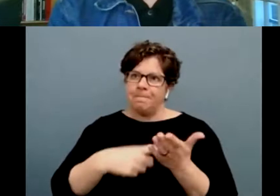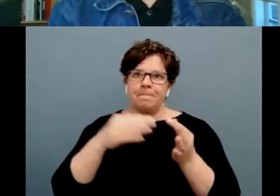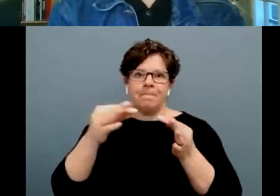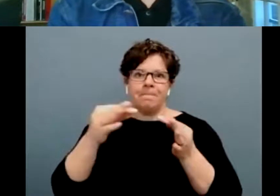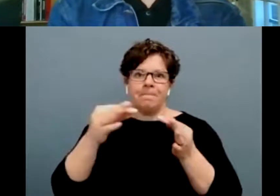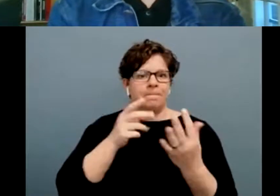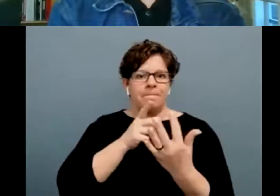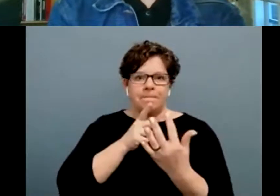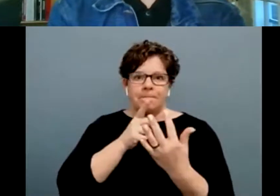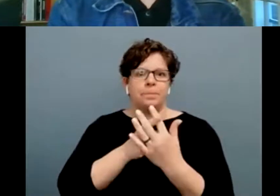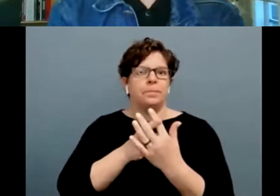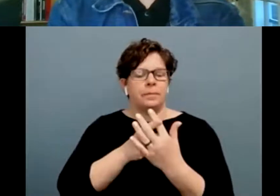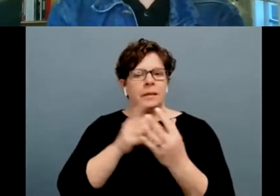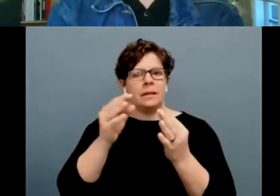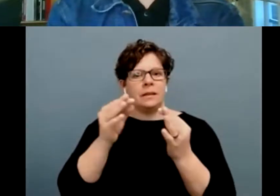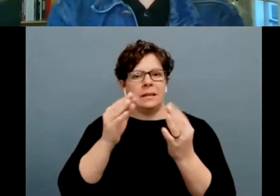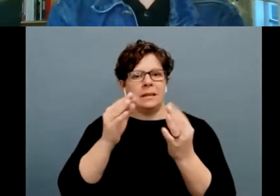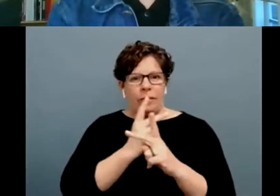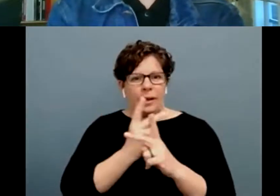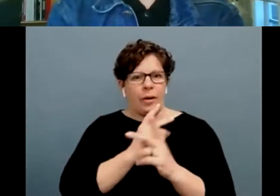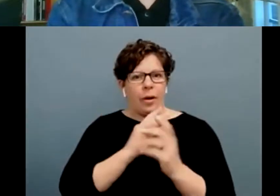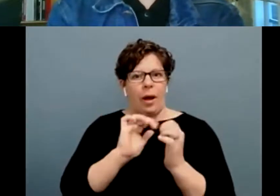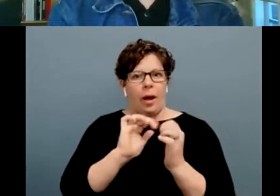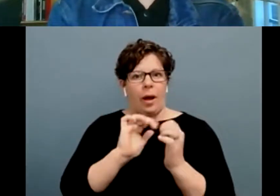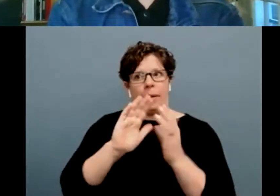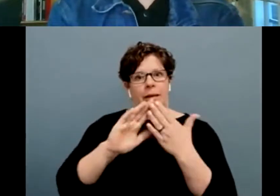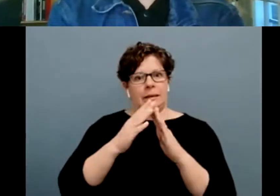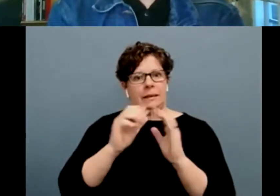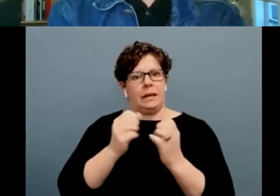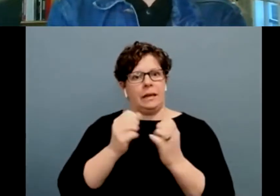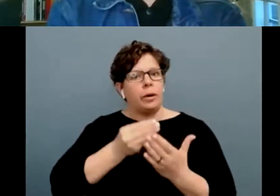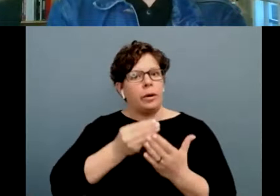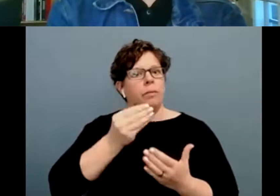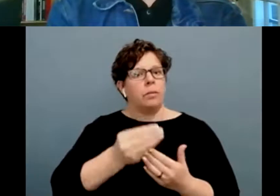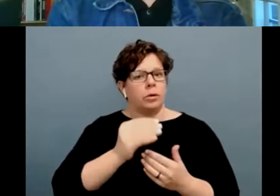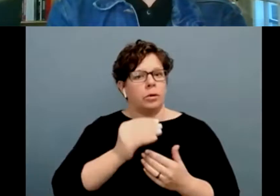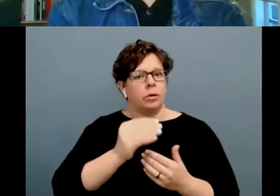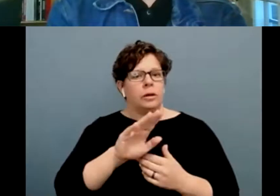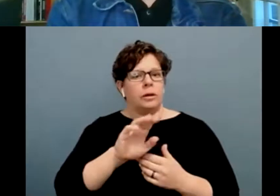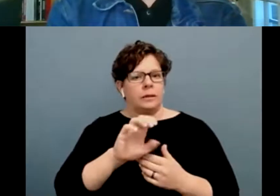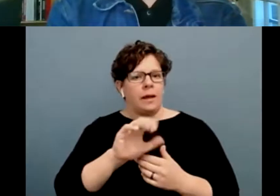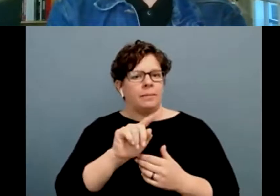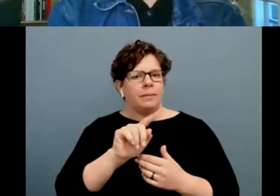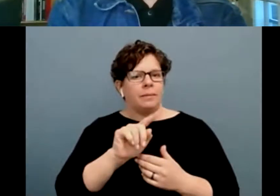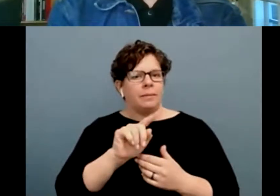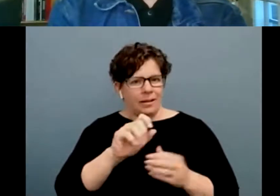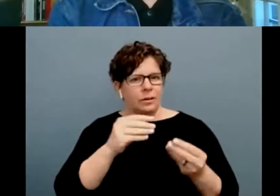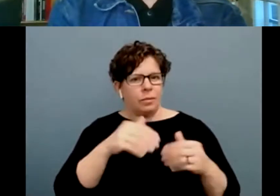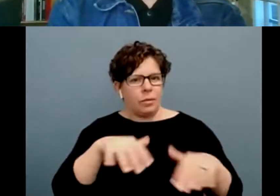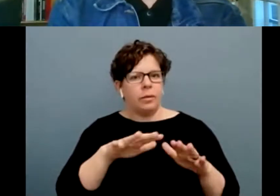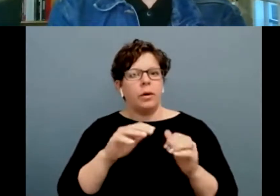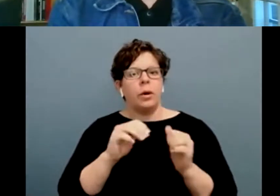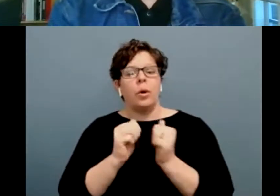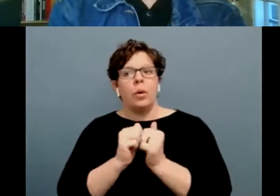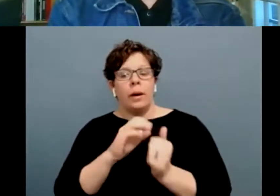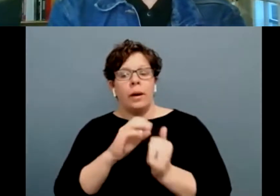navigate the politics of purchasing a site like this. And with the mayor and our council at the